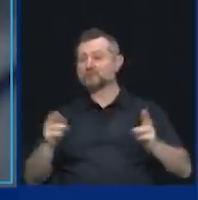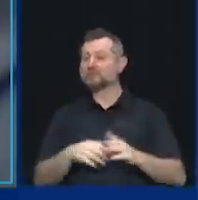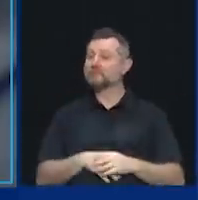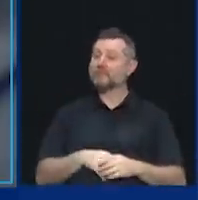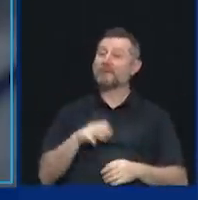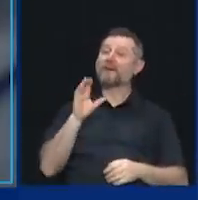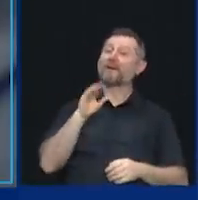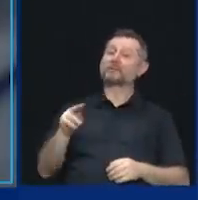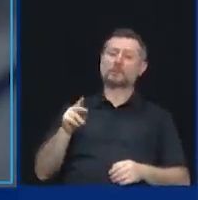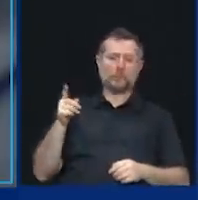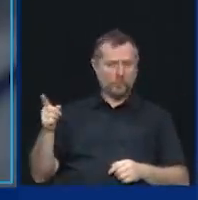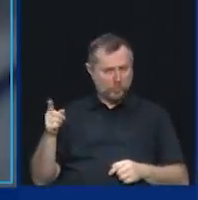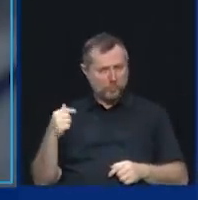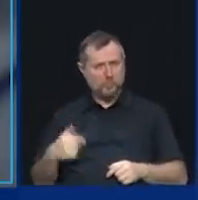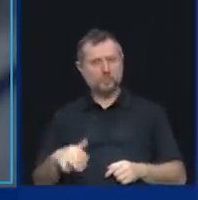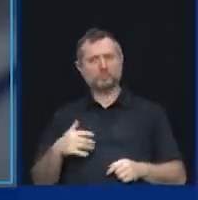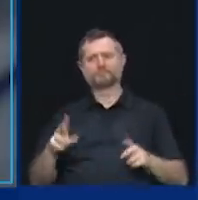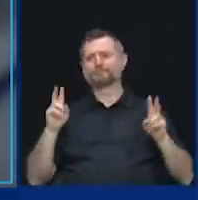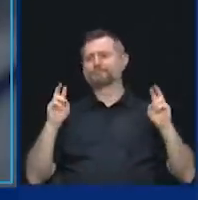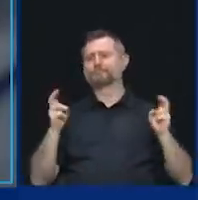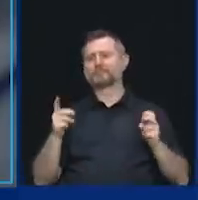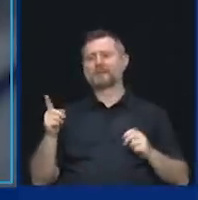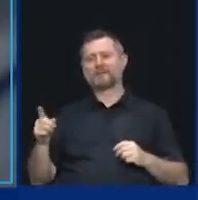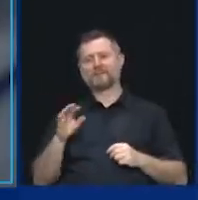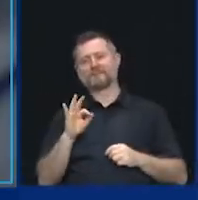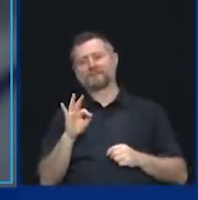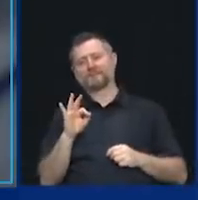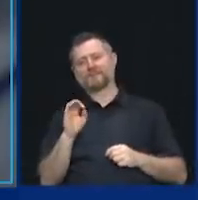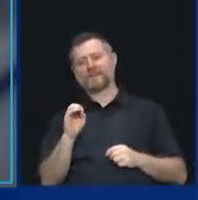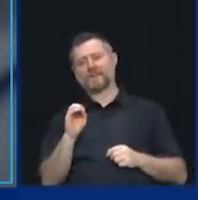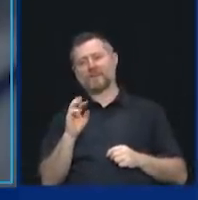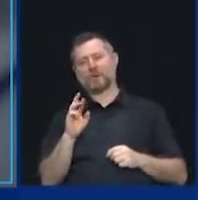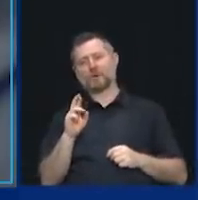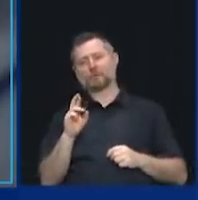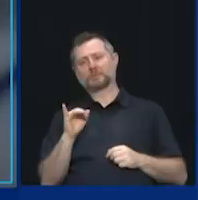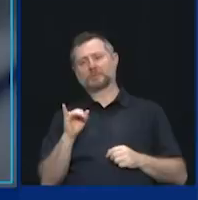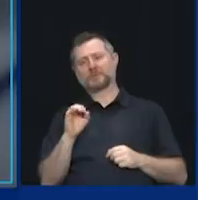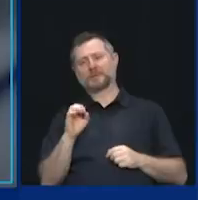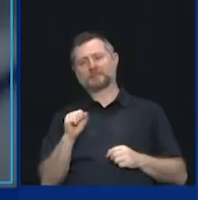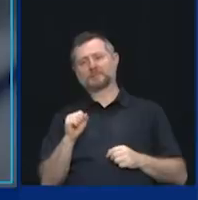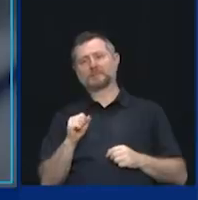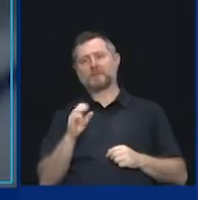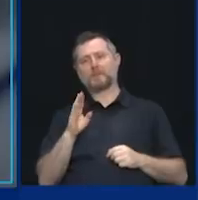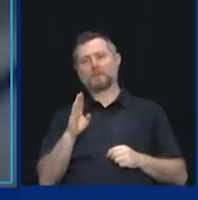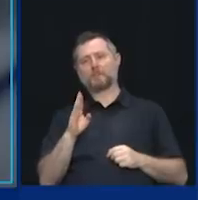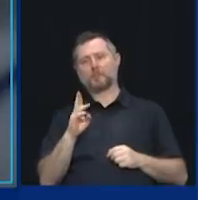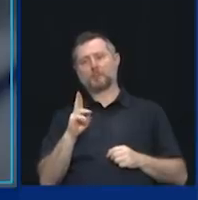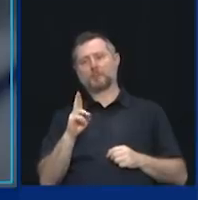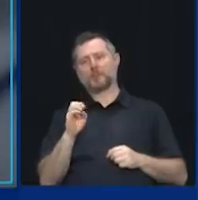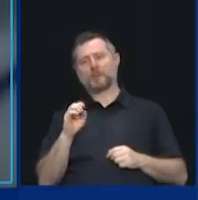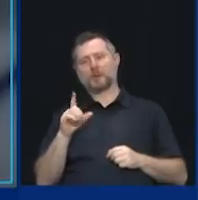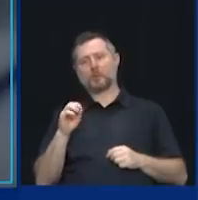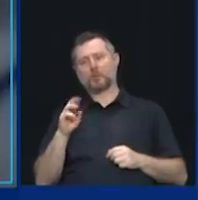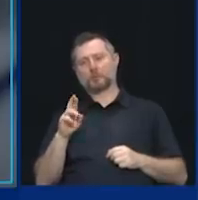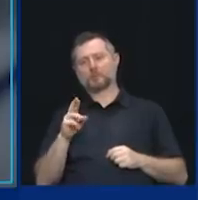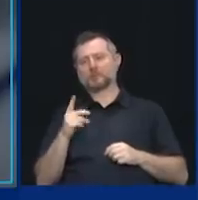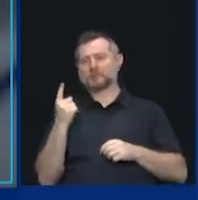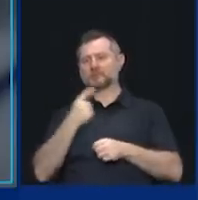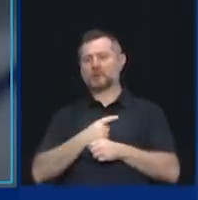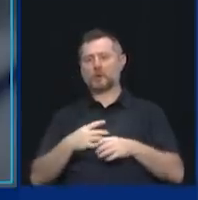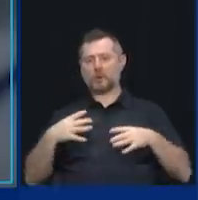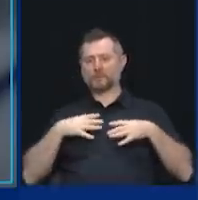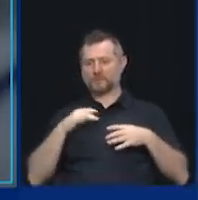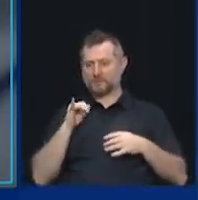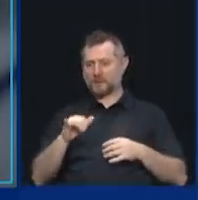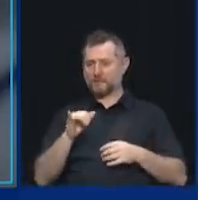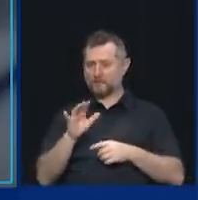did something called the Ferris Bueller Day Off. Who remembers Ferris Bueller Day Off?